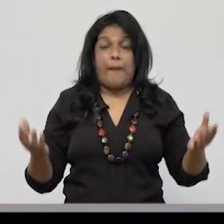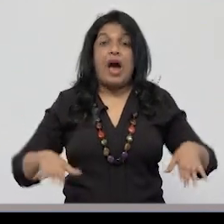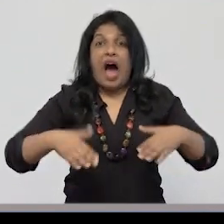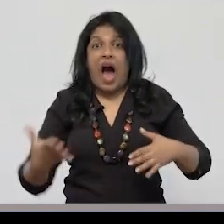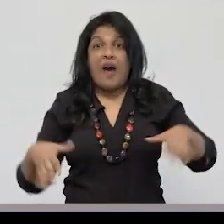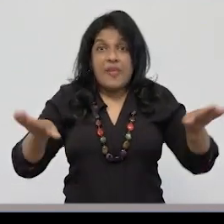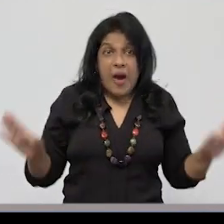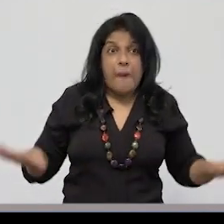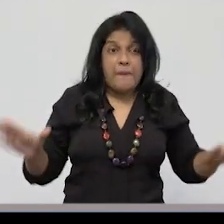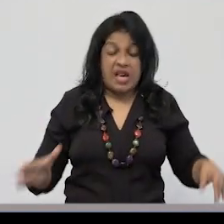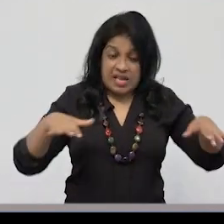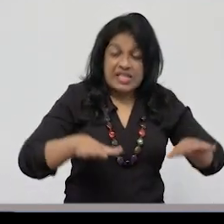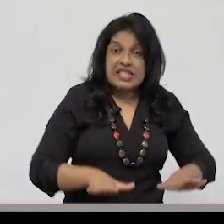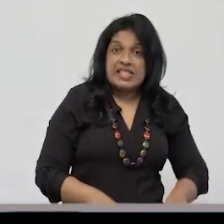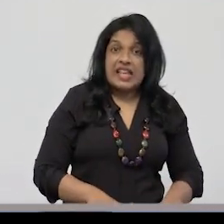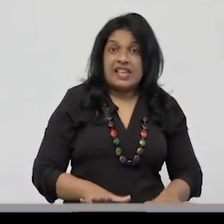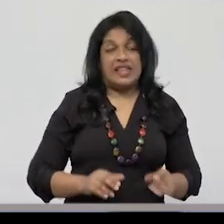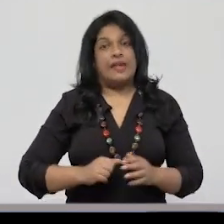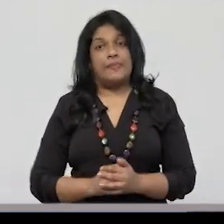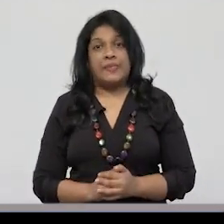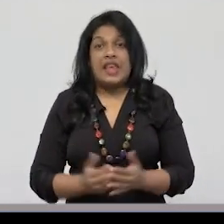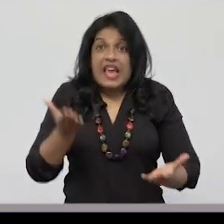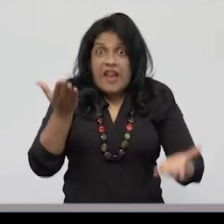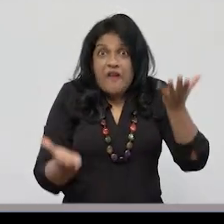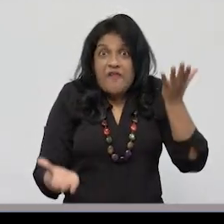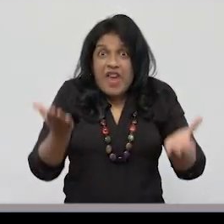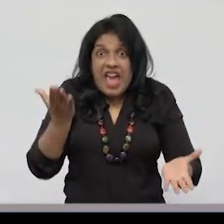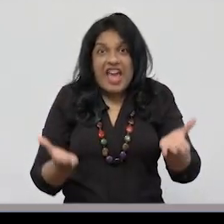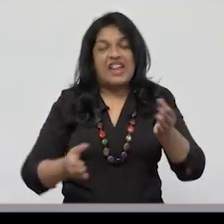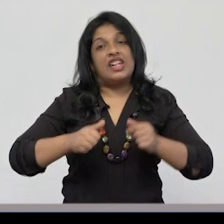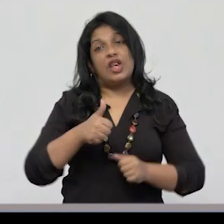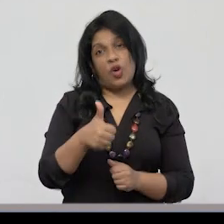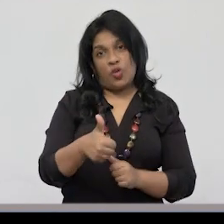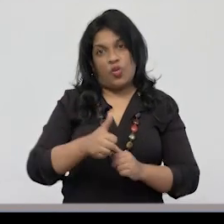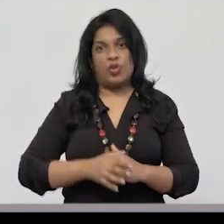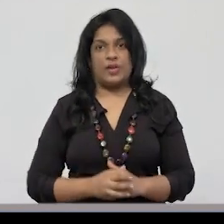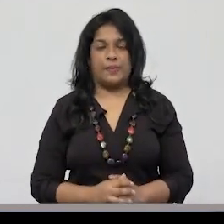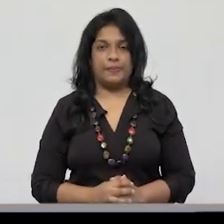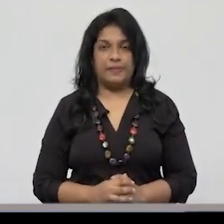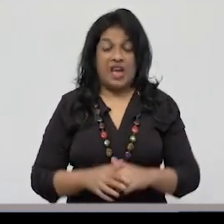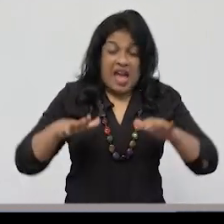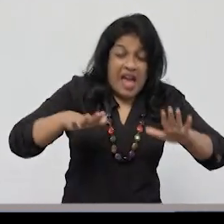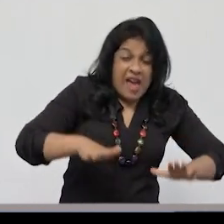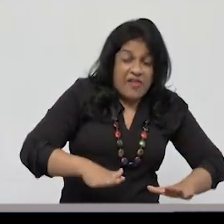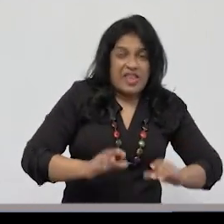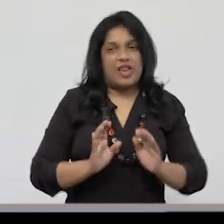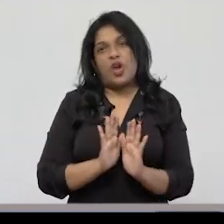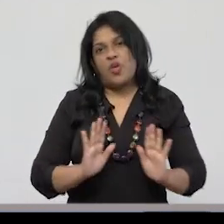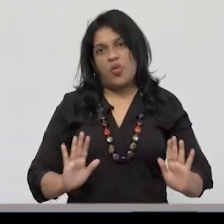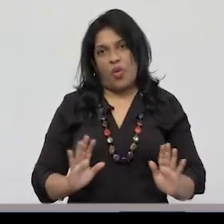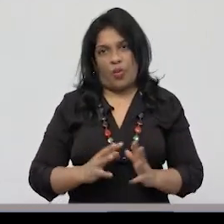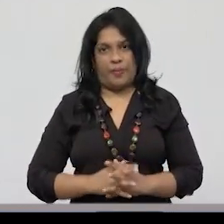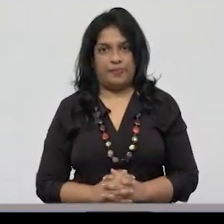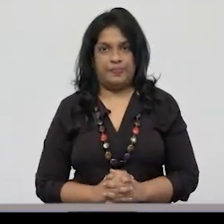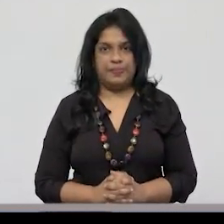Now, I say that to you because some of you, that's what you are doing. You're trying to keep